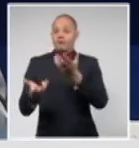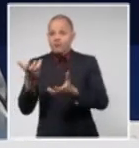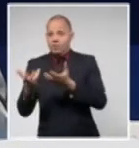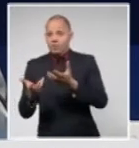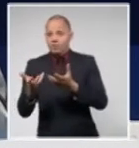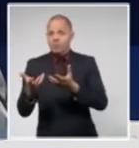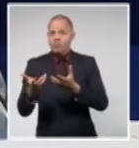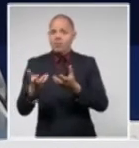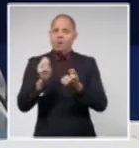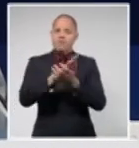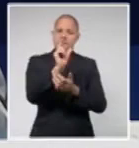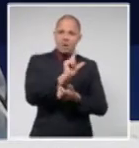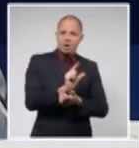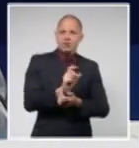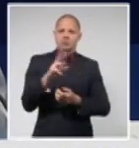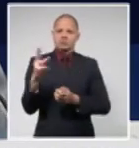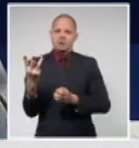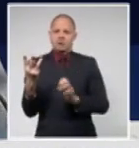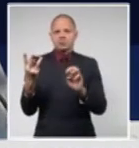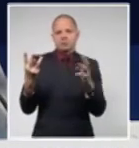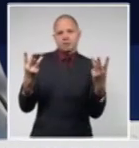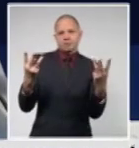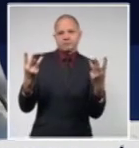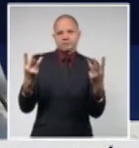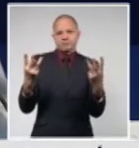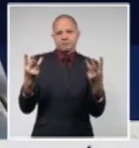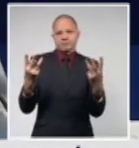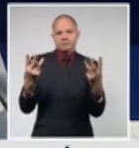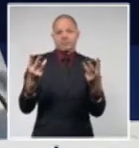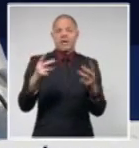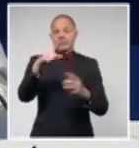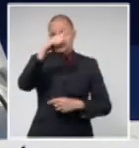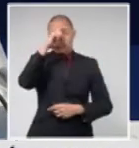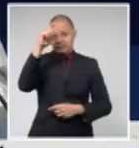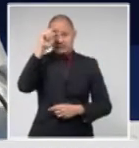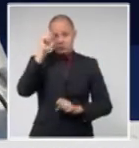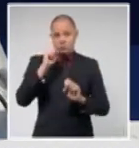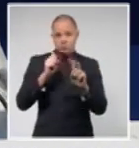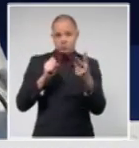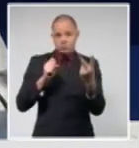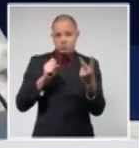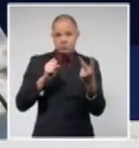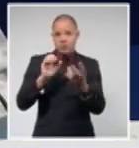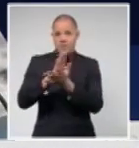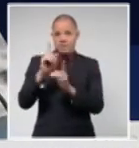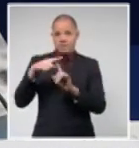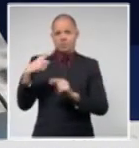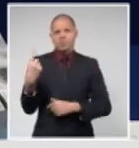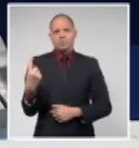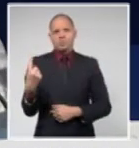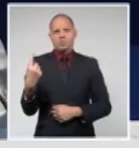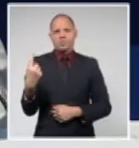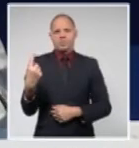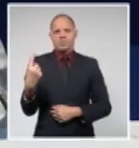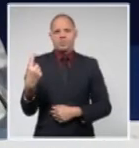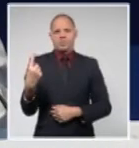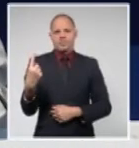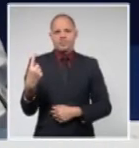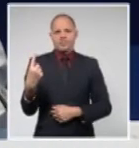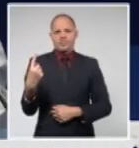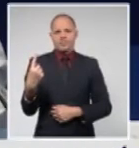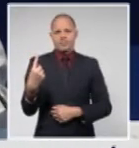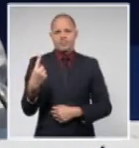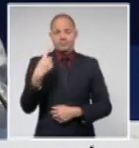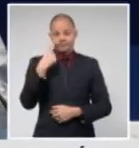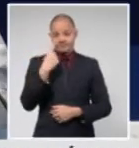Ávila, 3 each to Cienfuegos and Mayabeque, 2 to Sancti Spiritus, and 1 case